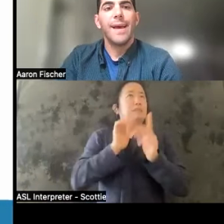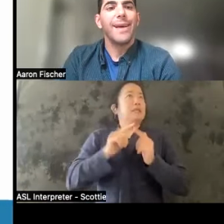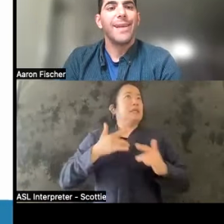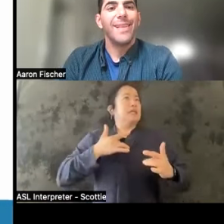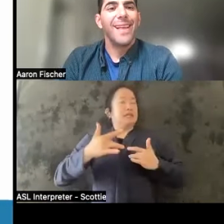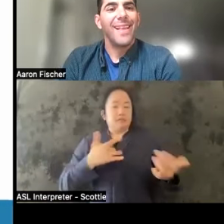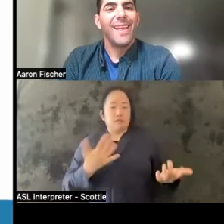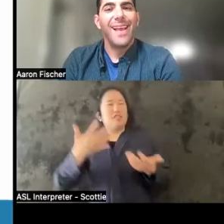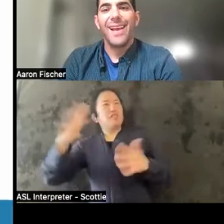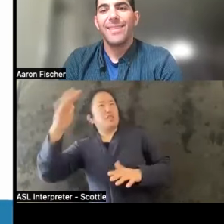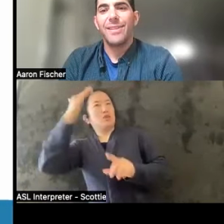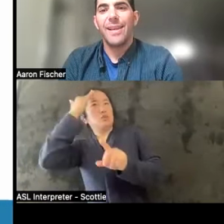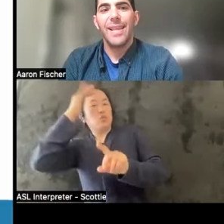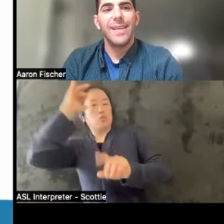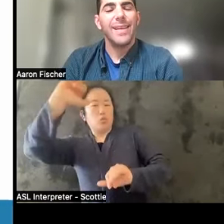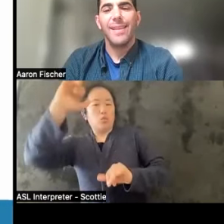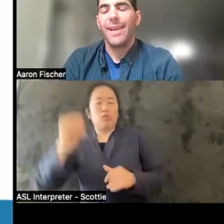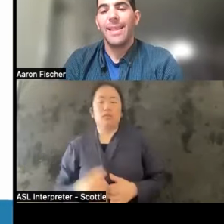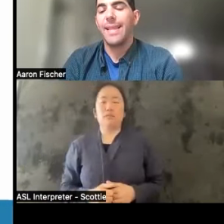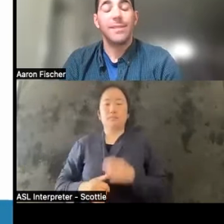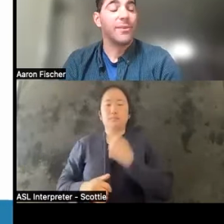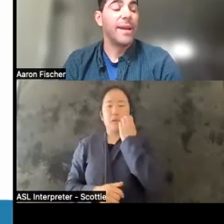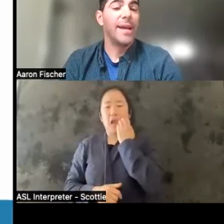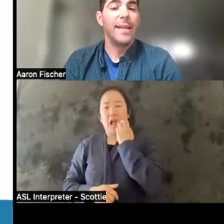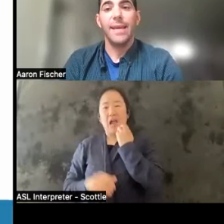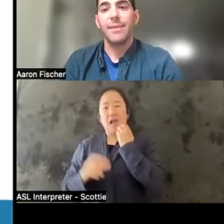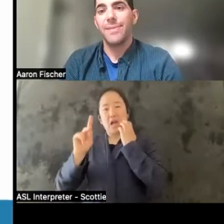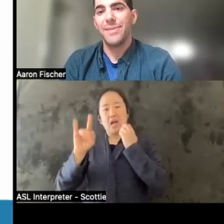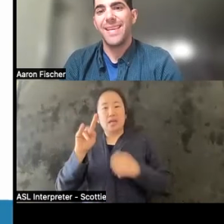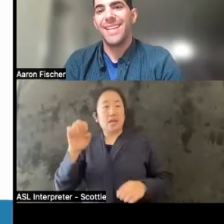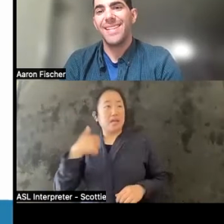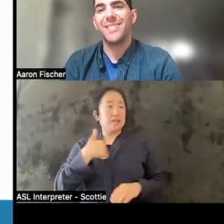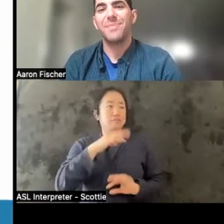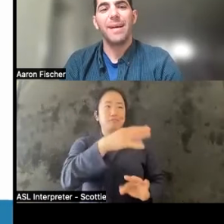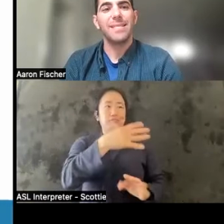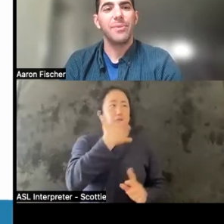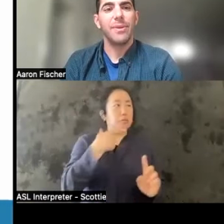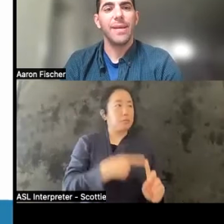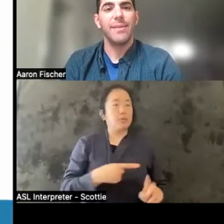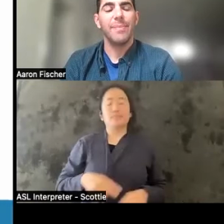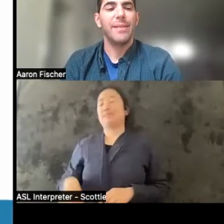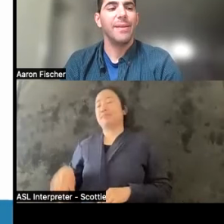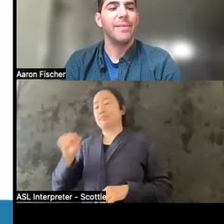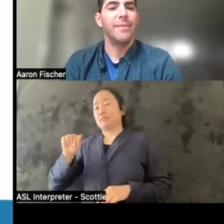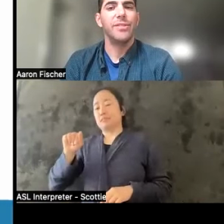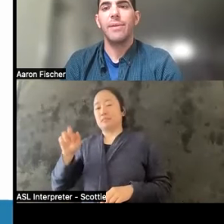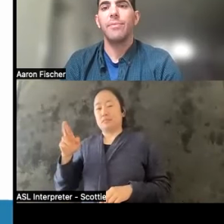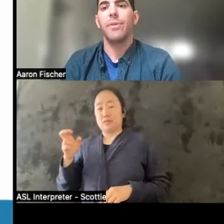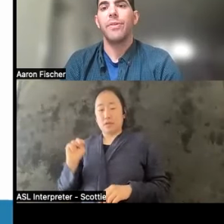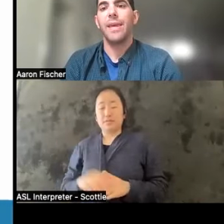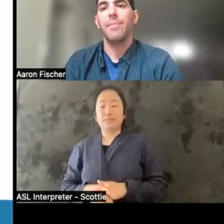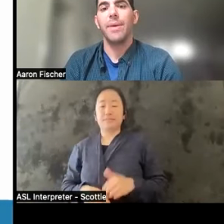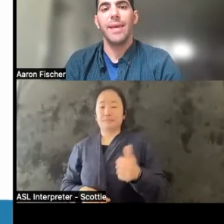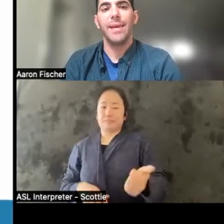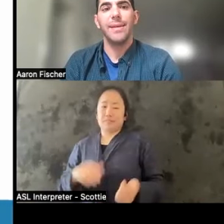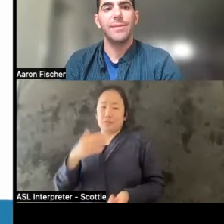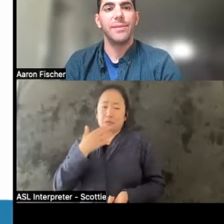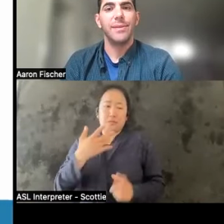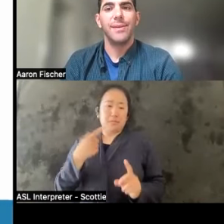Very good point, Brian. Go ahead, And I think that's a great idea. It's possible, but the general